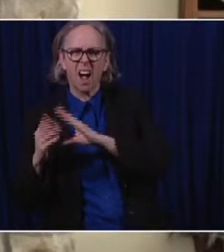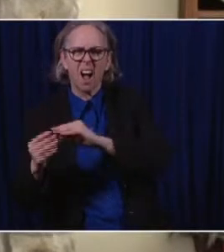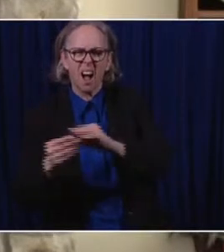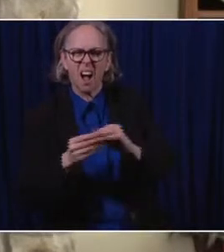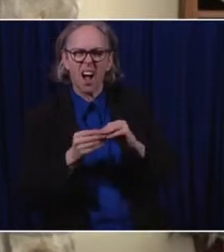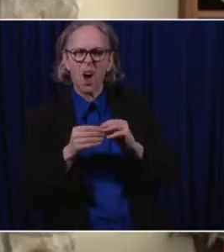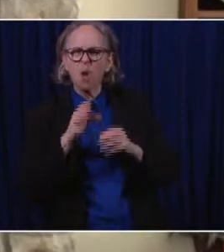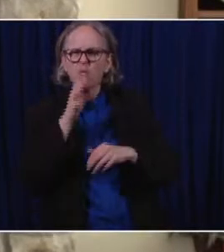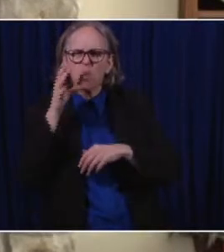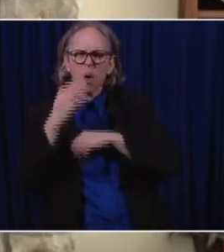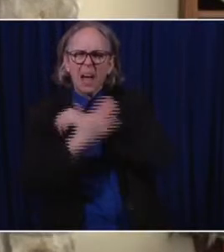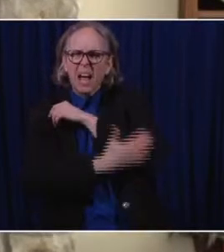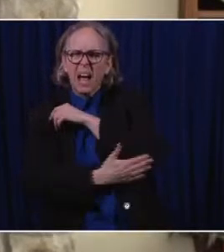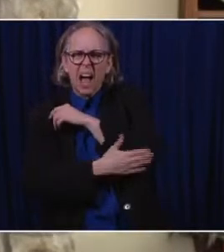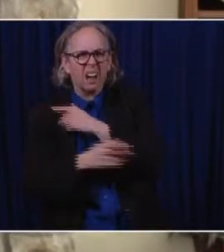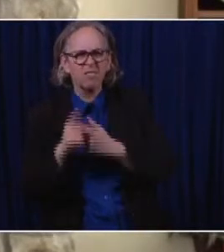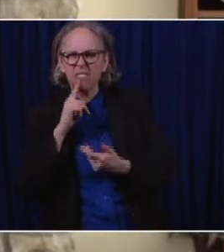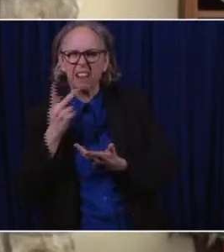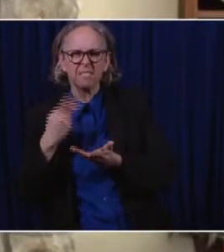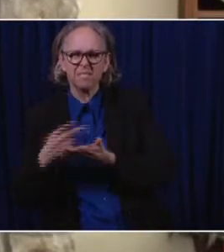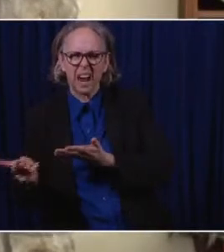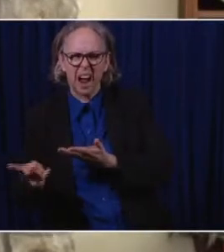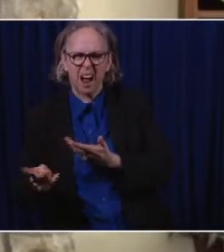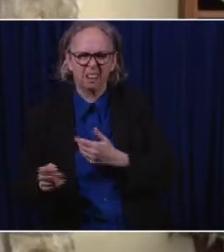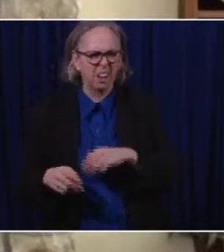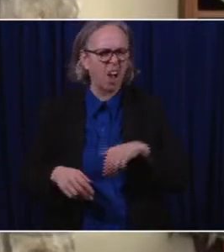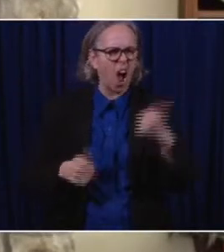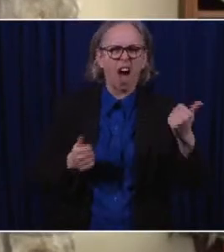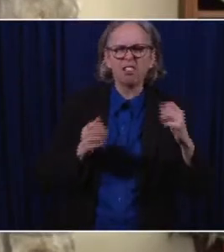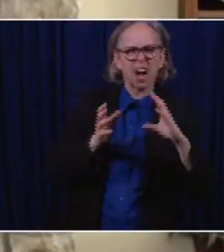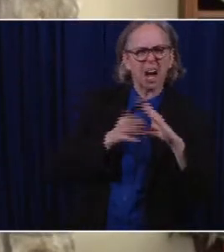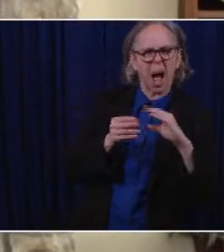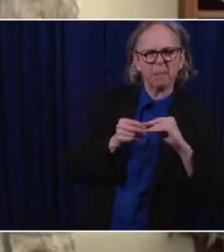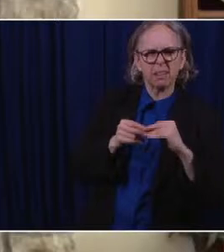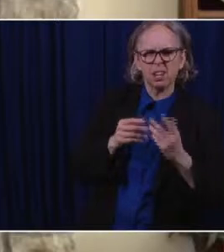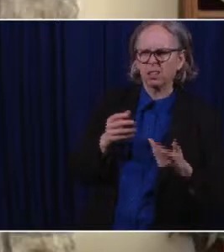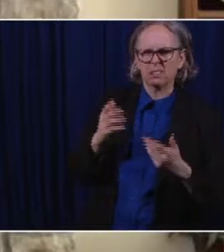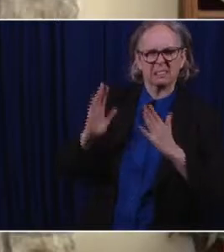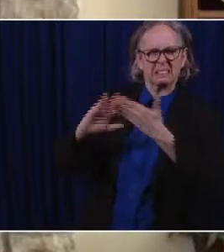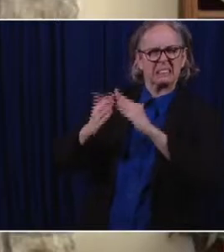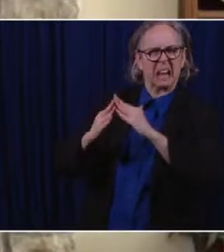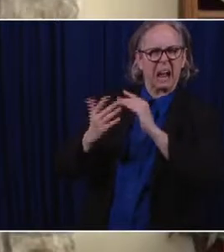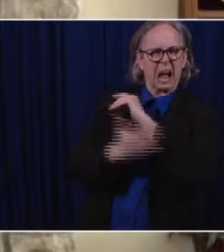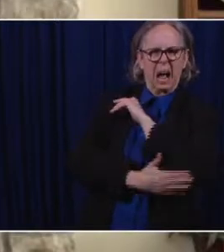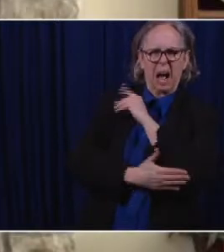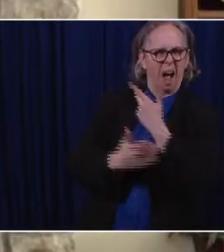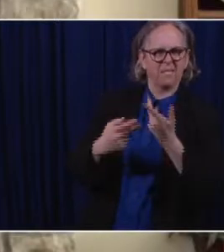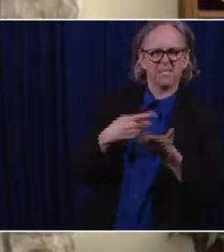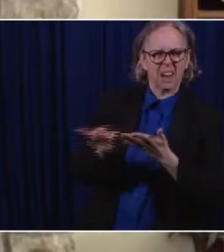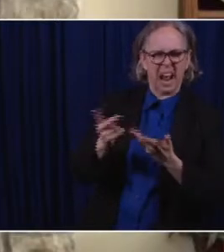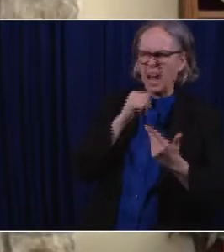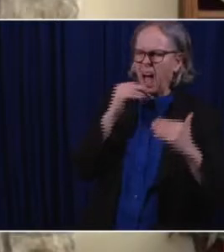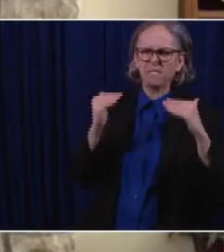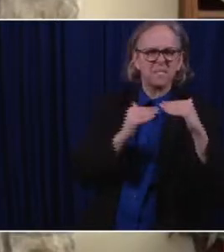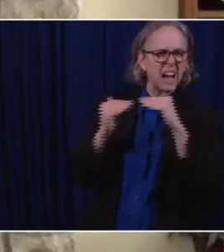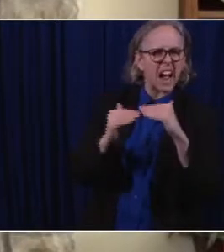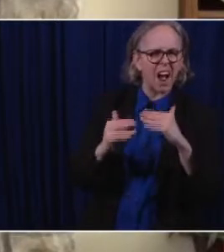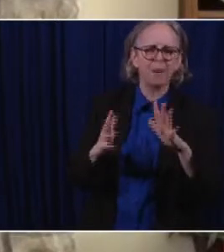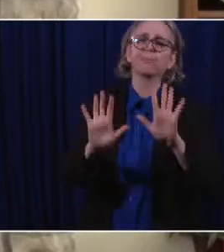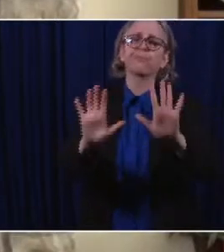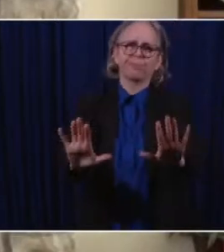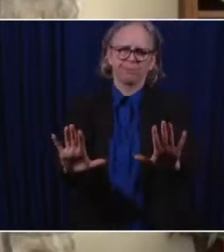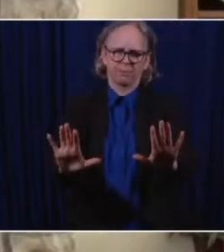conversation, someone else that the urban counties were favored. Let me just say there is a formula. It's a math. It is based on